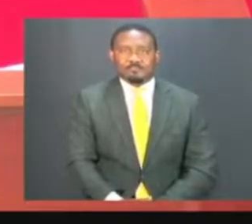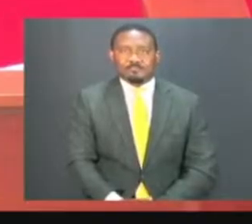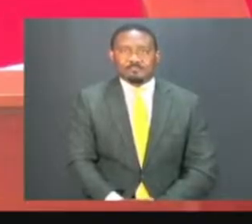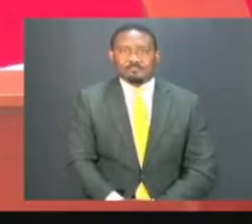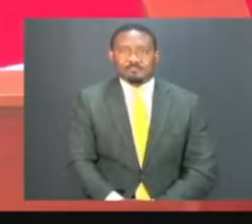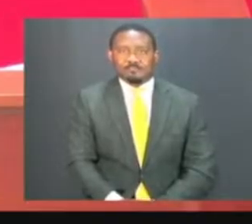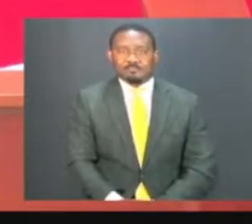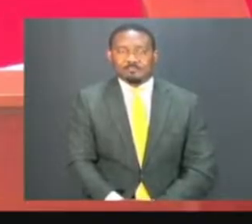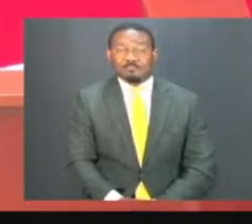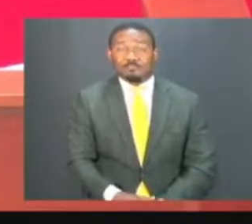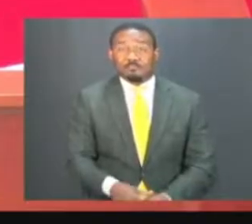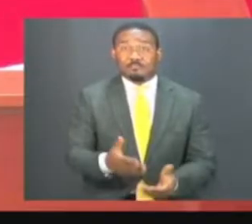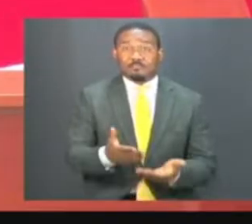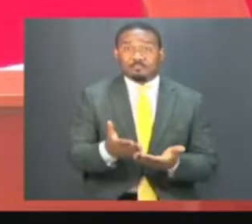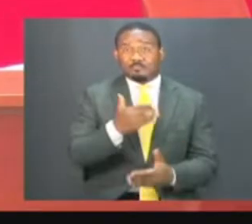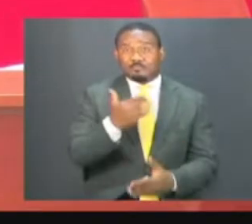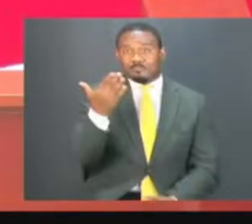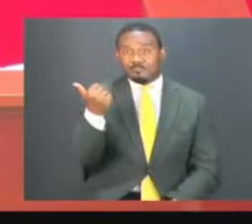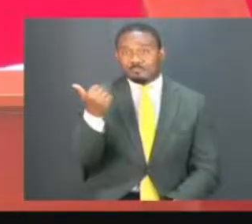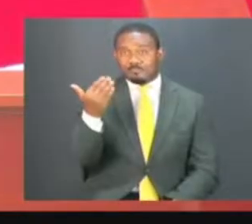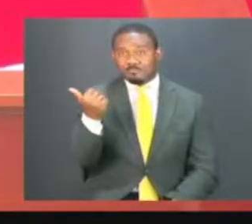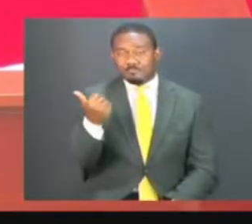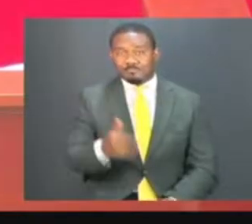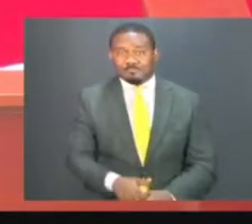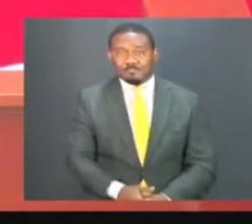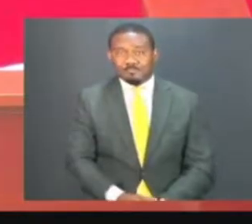Page 15.